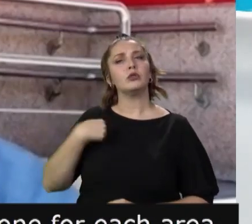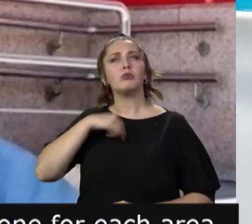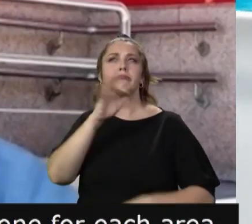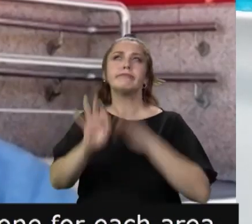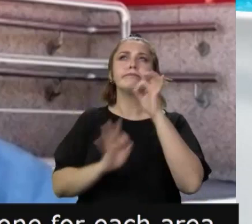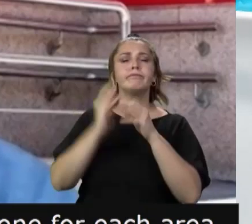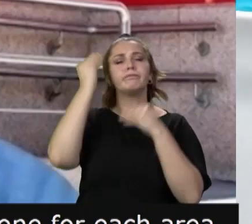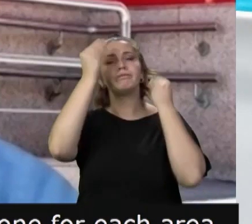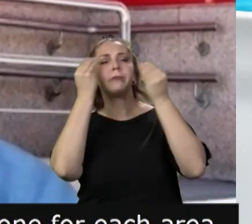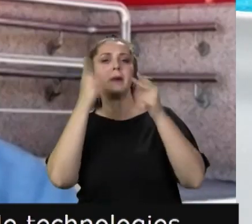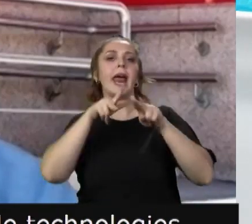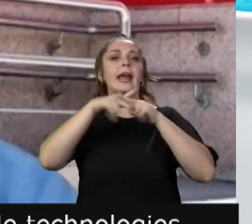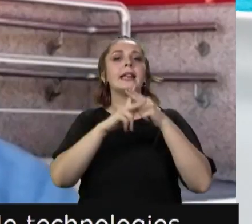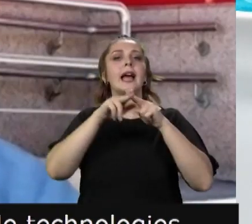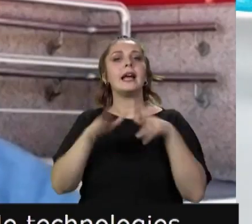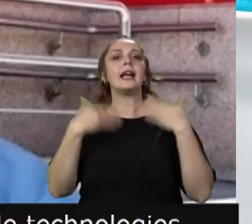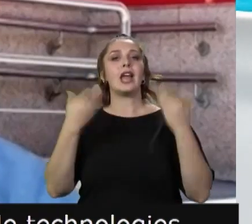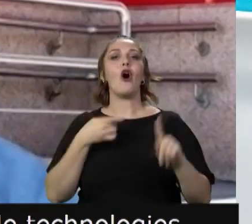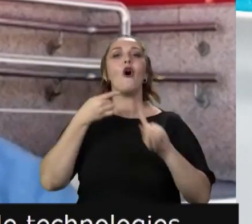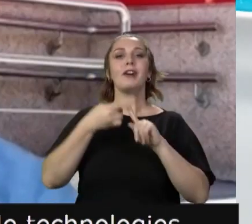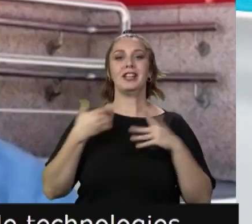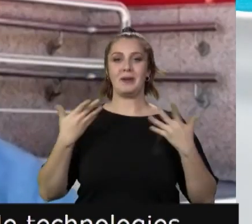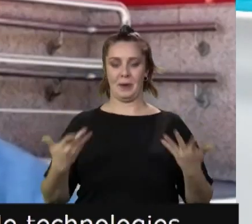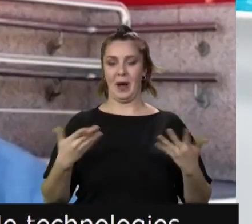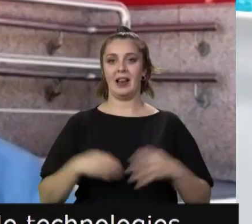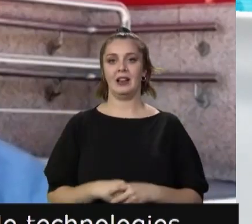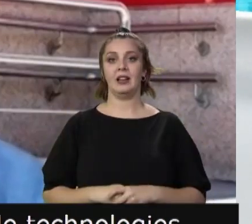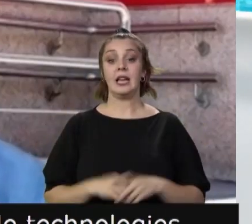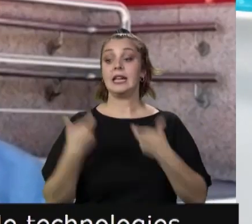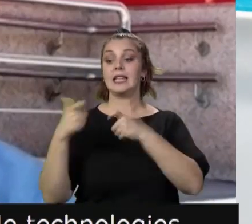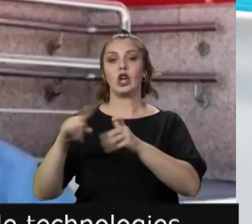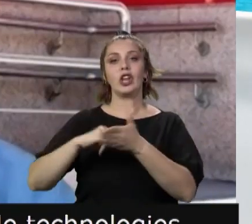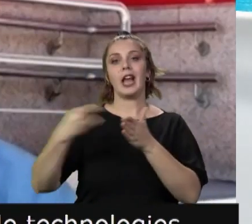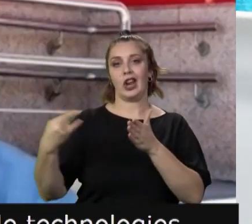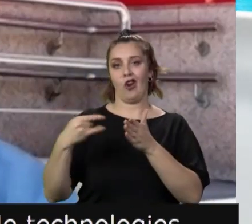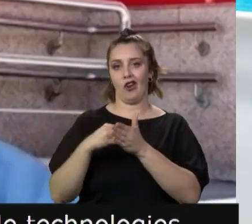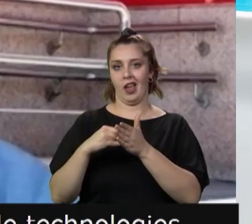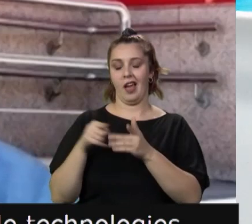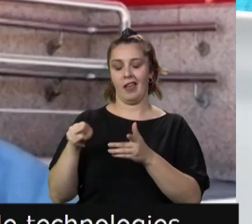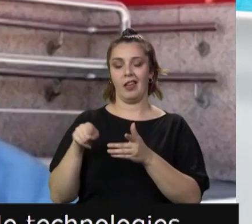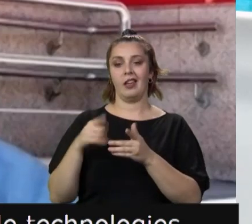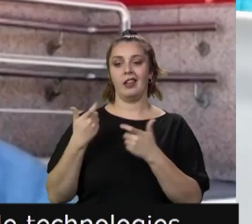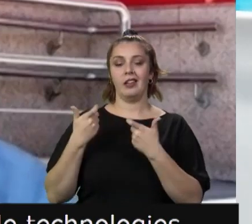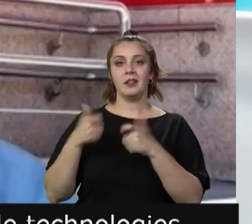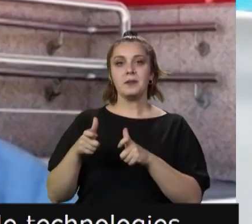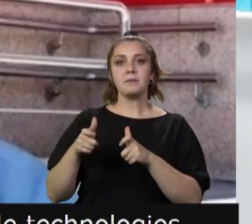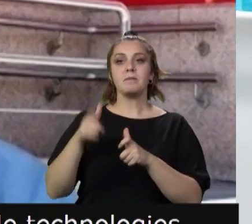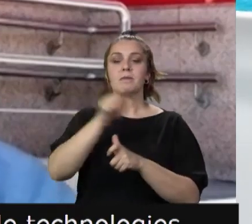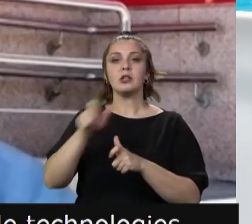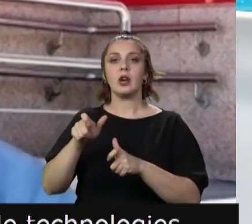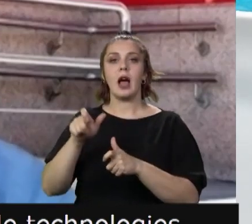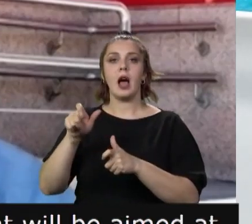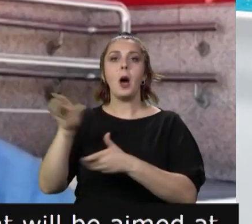also considering creating workshops that will be aimed at the technological sector,